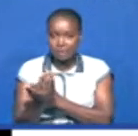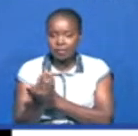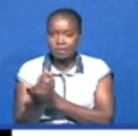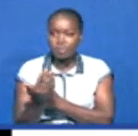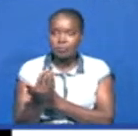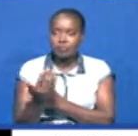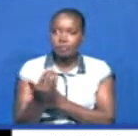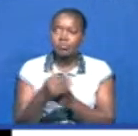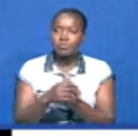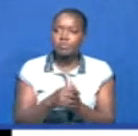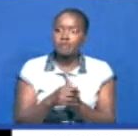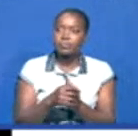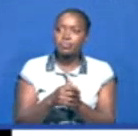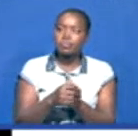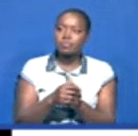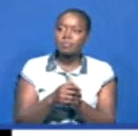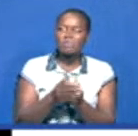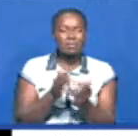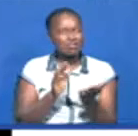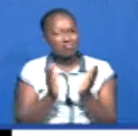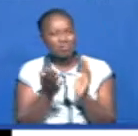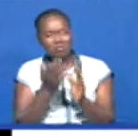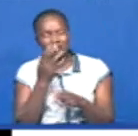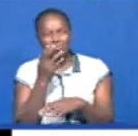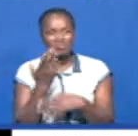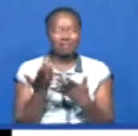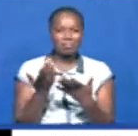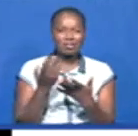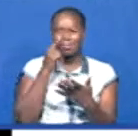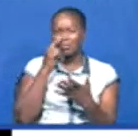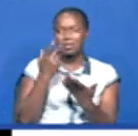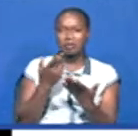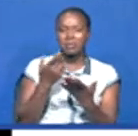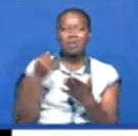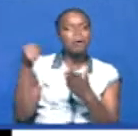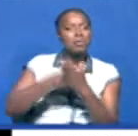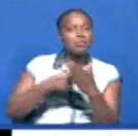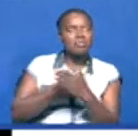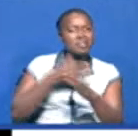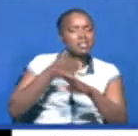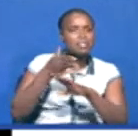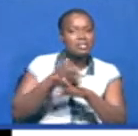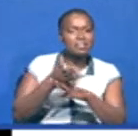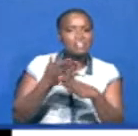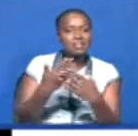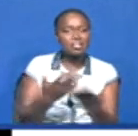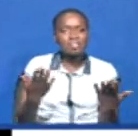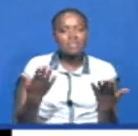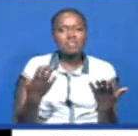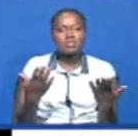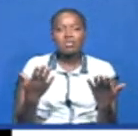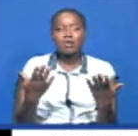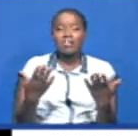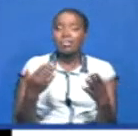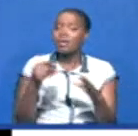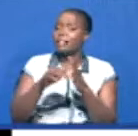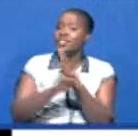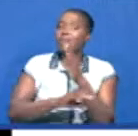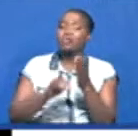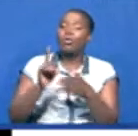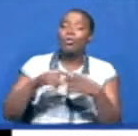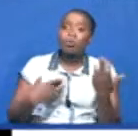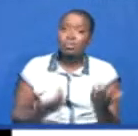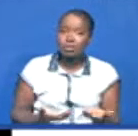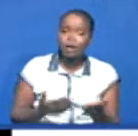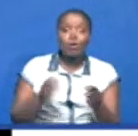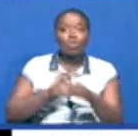We seem to be, I don't know, because we are fighting illicit goods in the country, or what is happening? Good